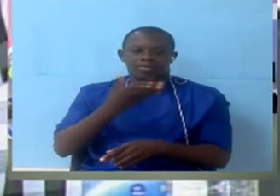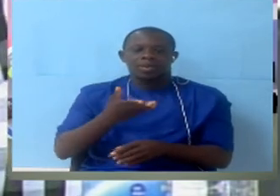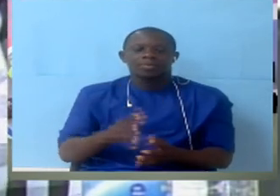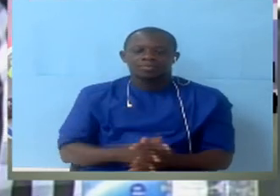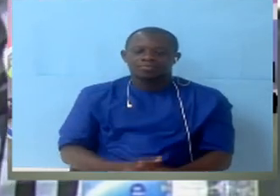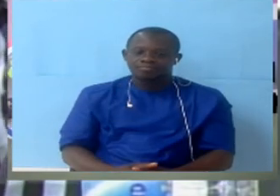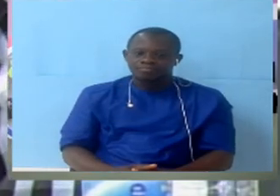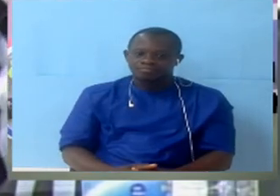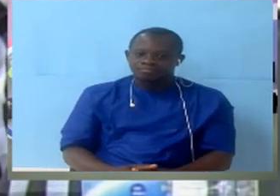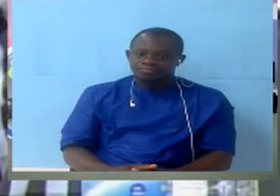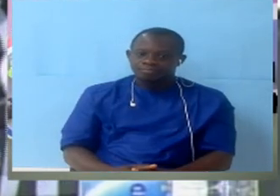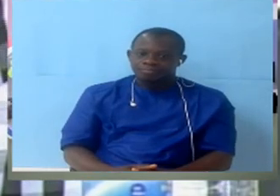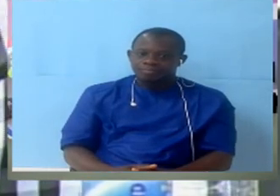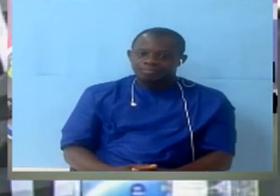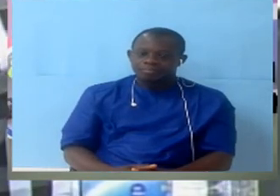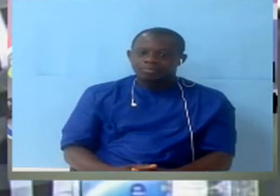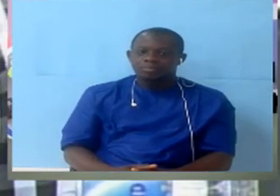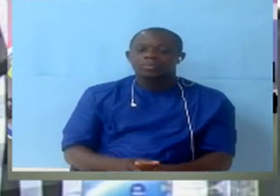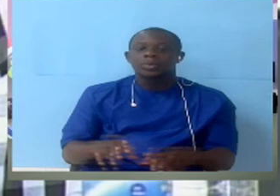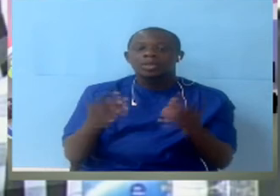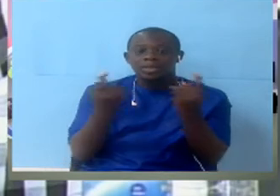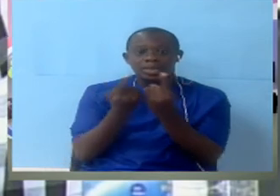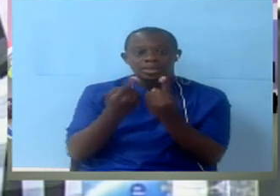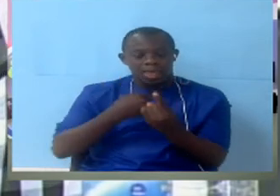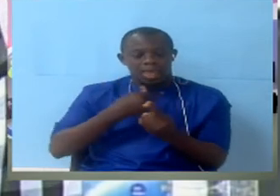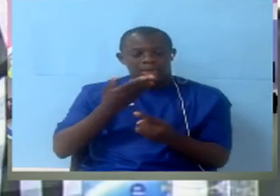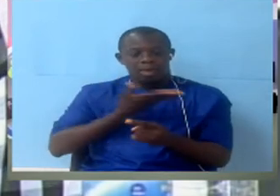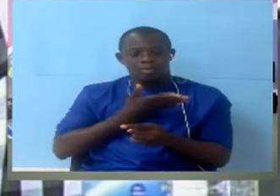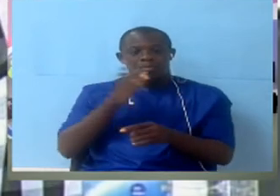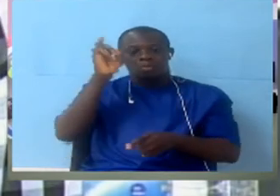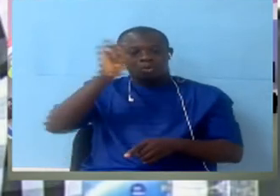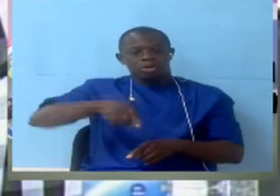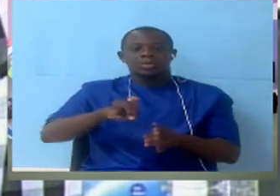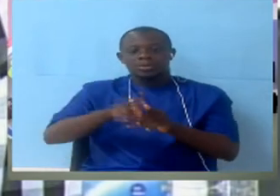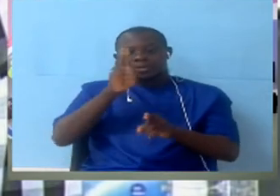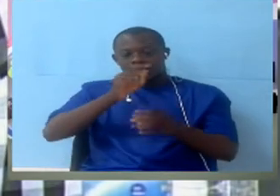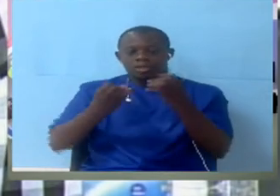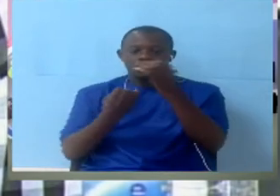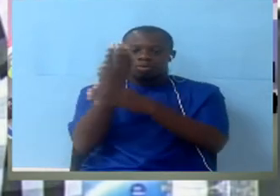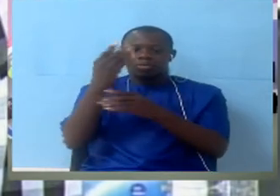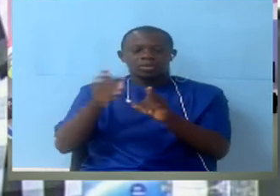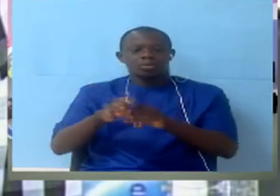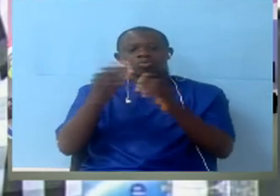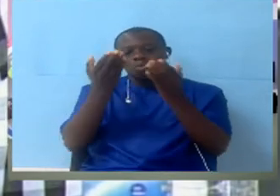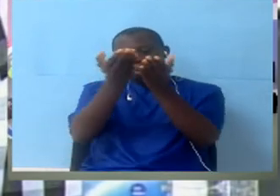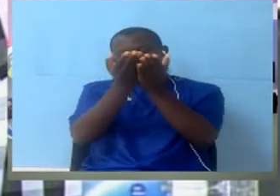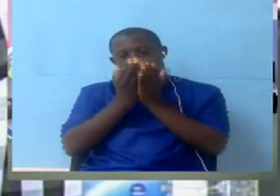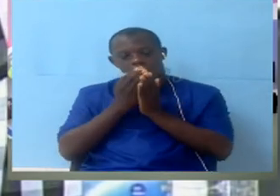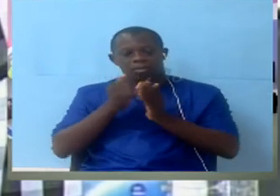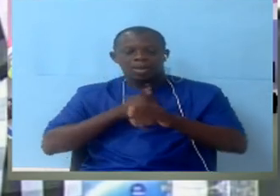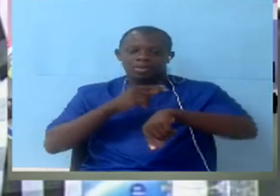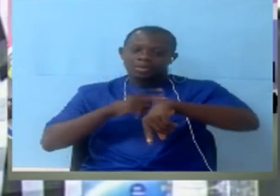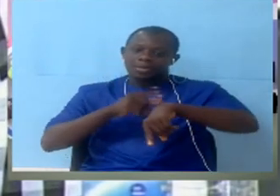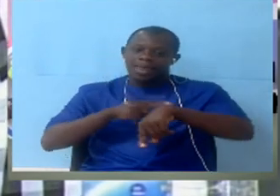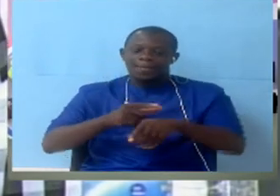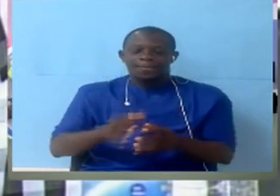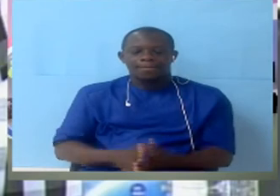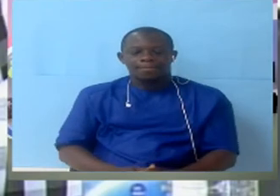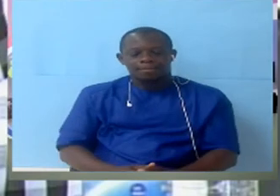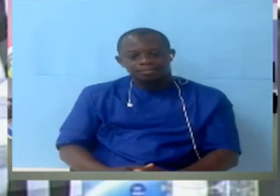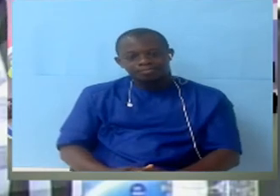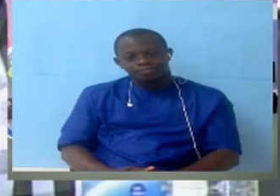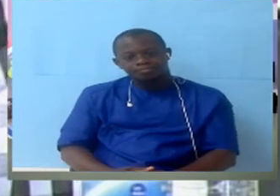develop nyamen I any time or waste money. Things that I should have developed for me, it wasted my time.